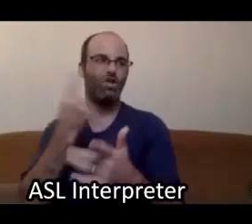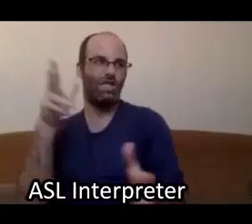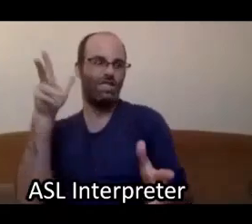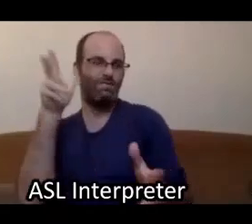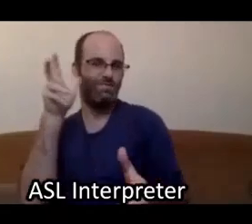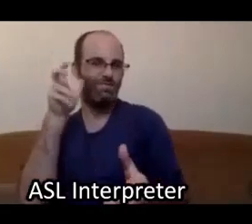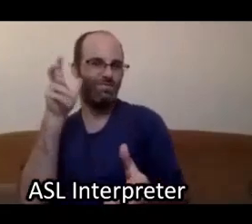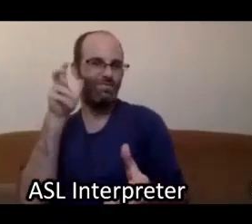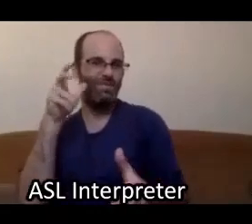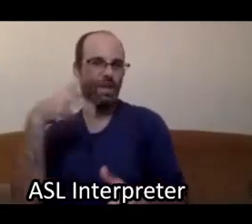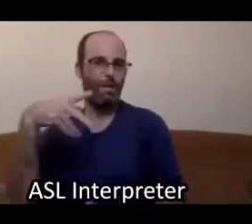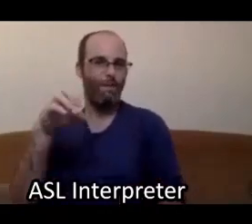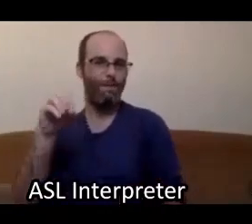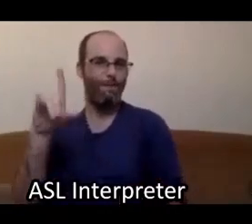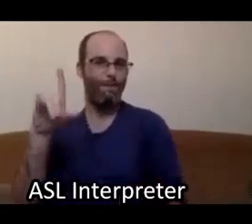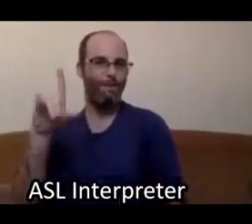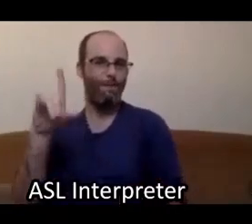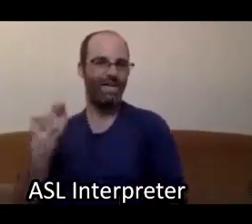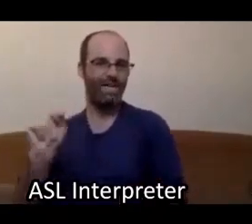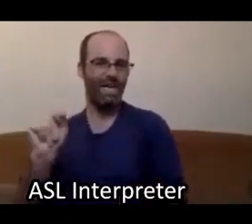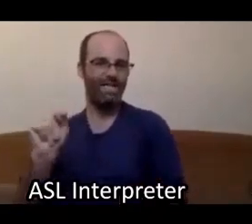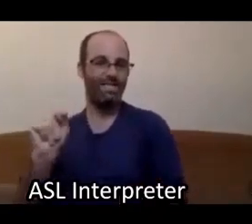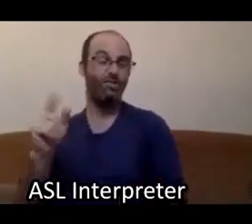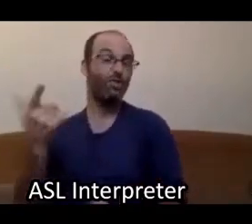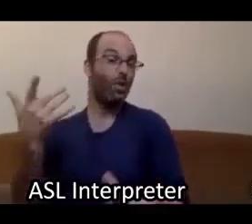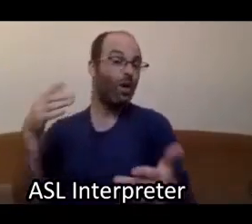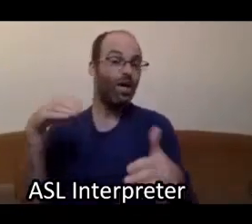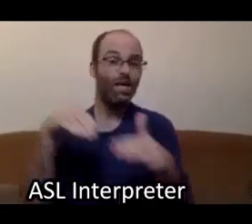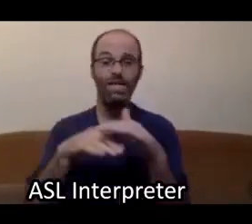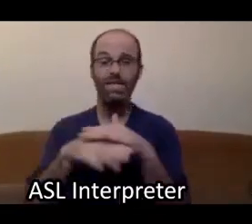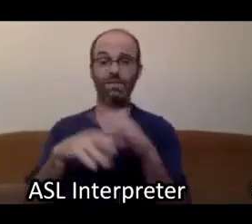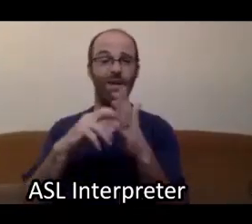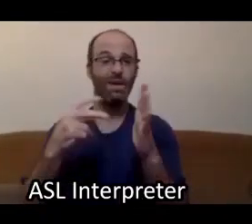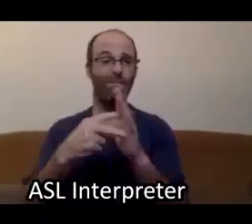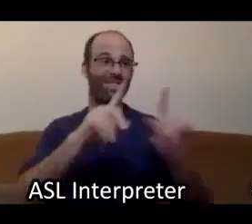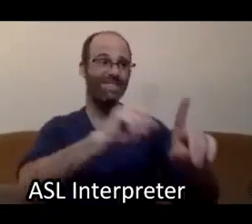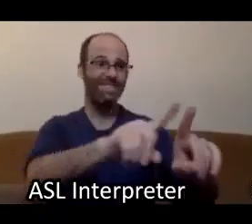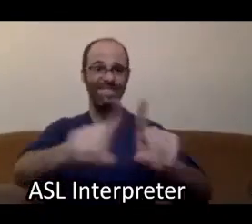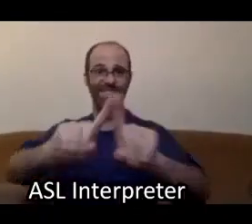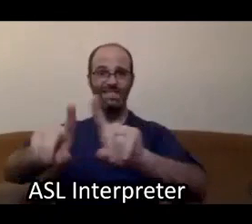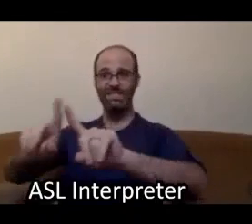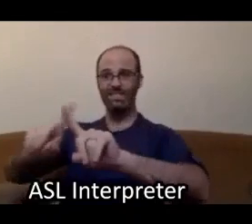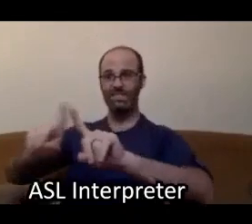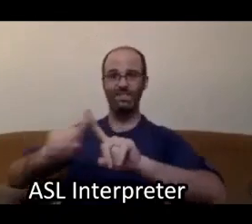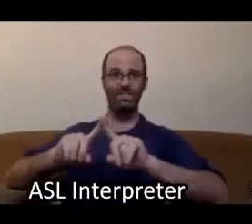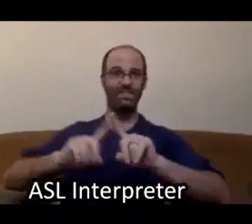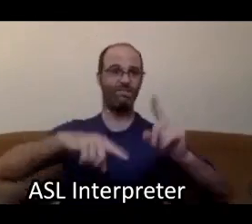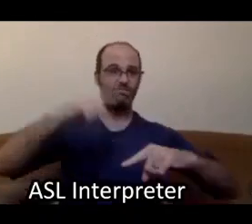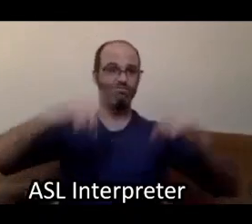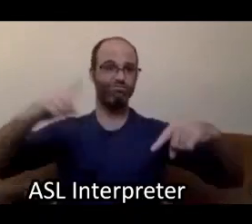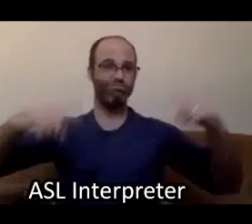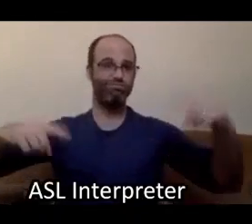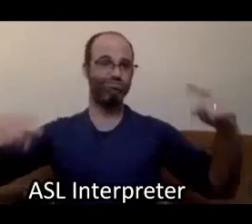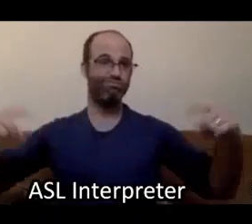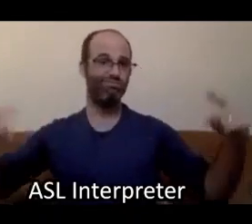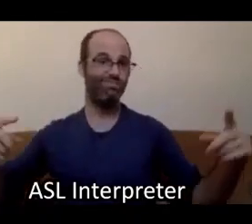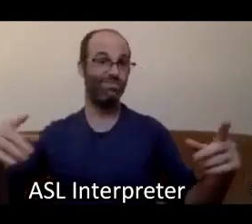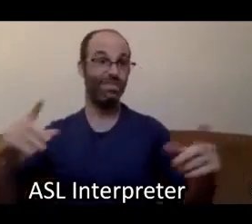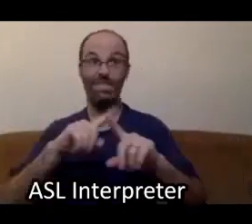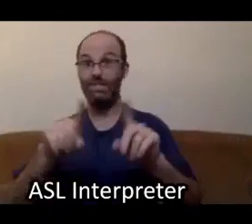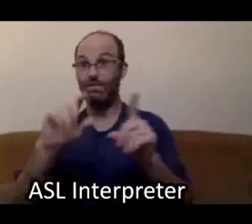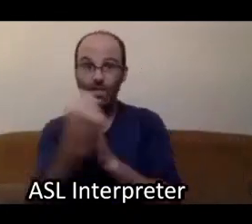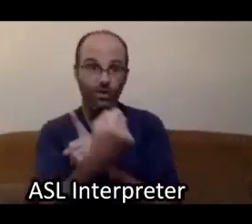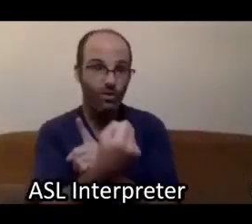think accessibility means different things for lots of different people, and lots of different situations that people are in,